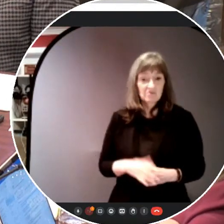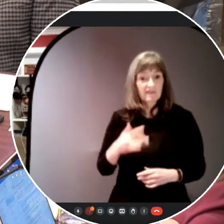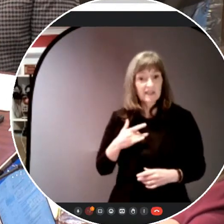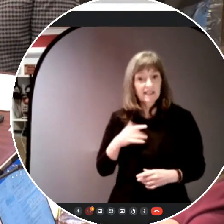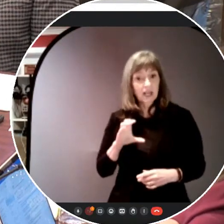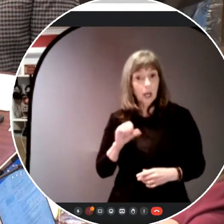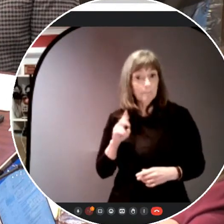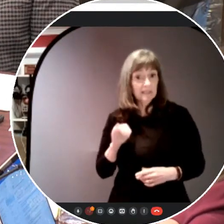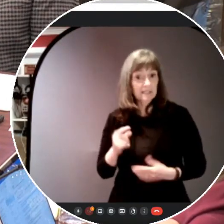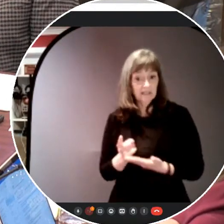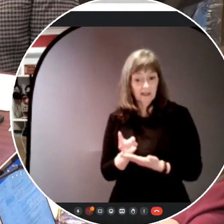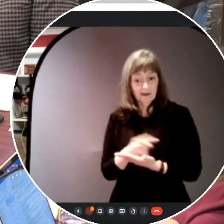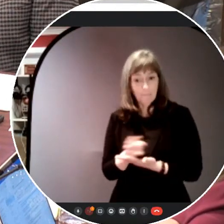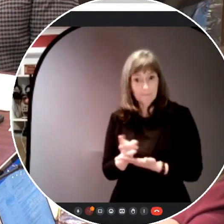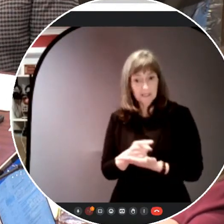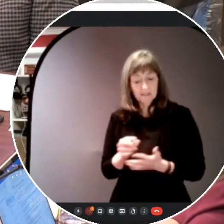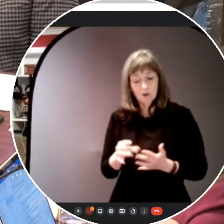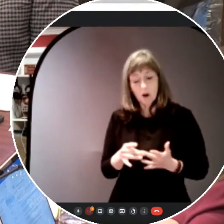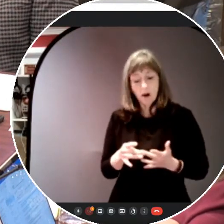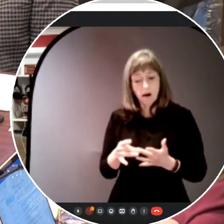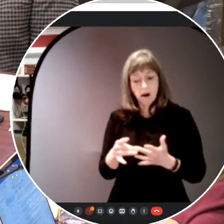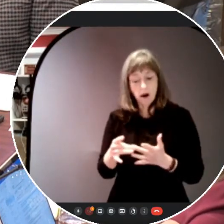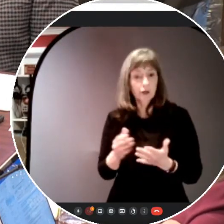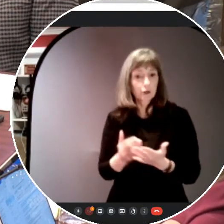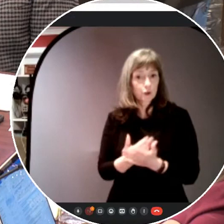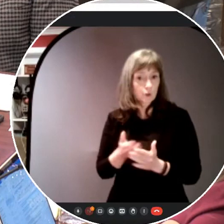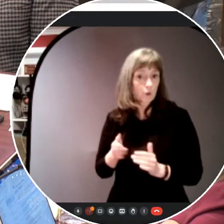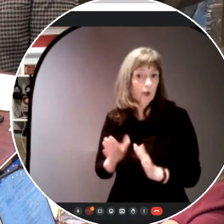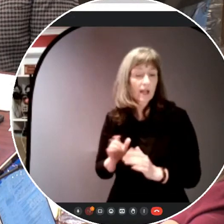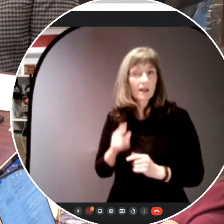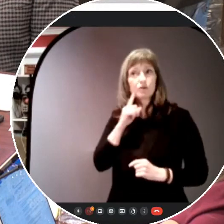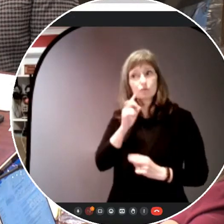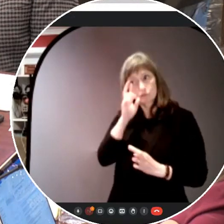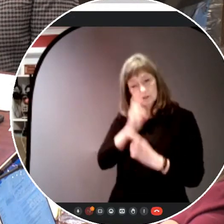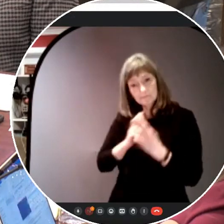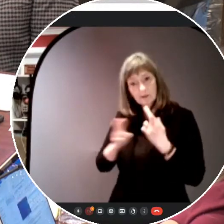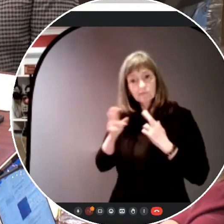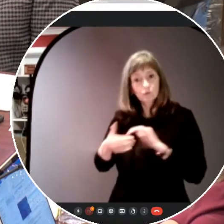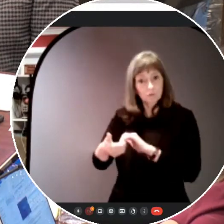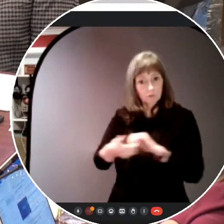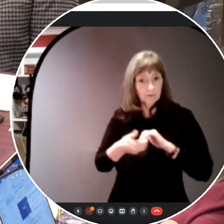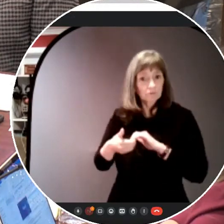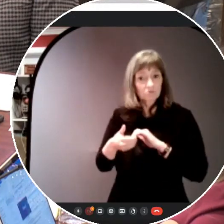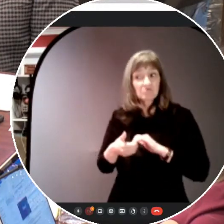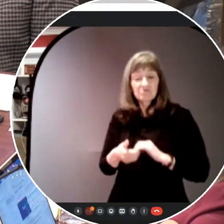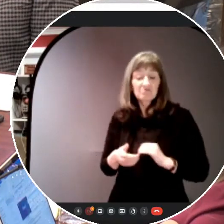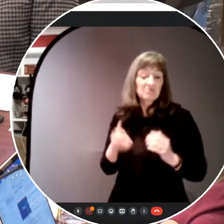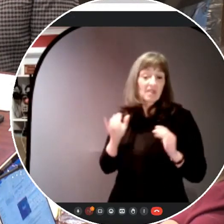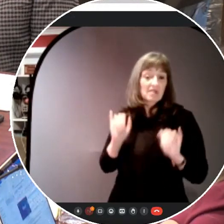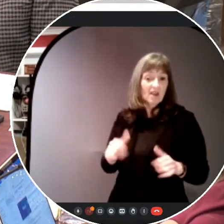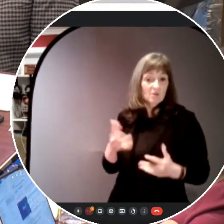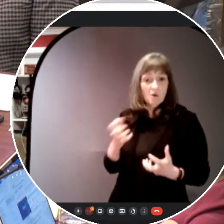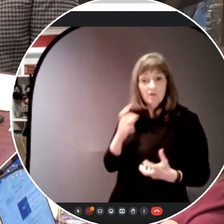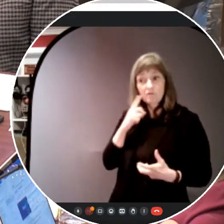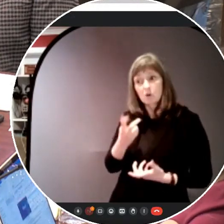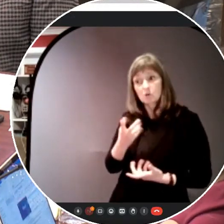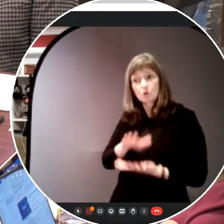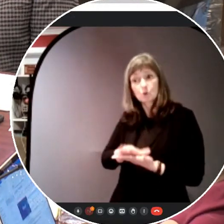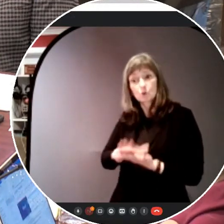direction through respectful collaboration and connection, and this is what they want to do with the students that they come in and out of their school.